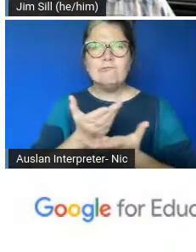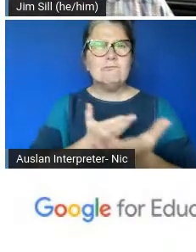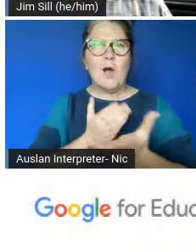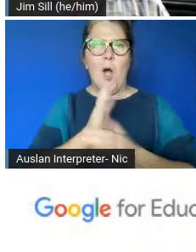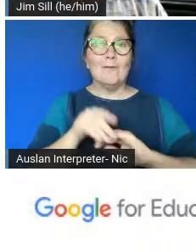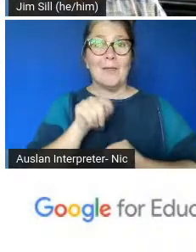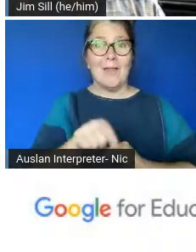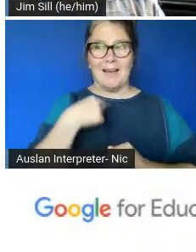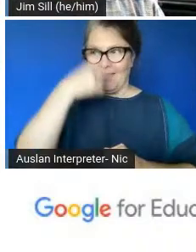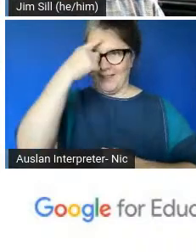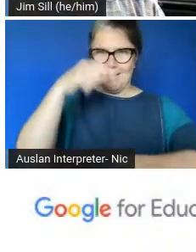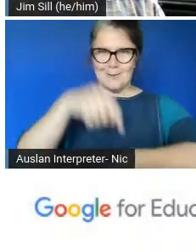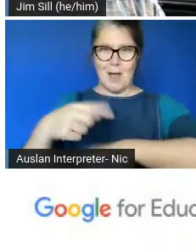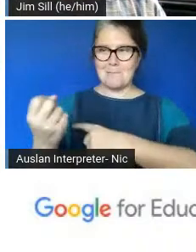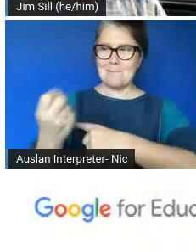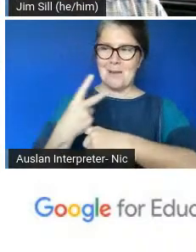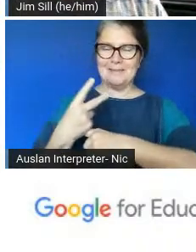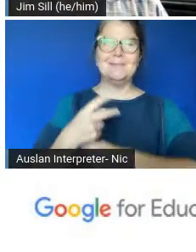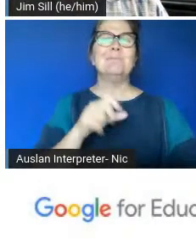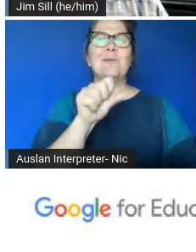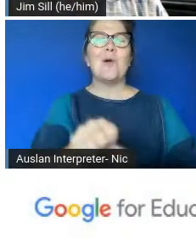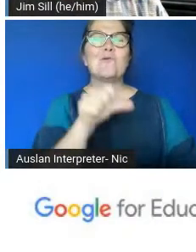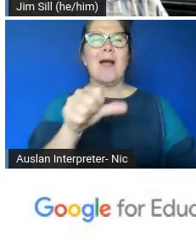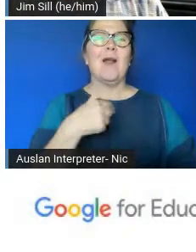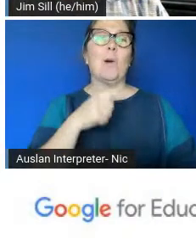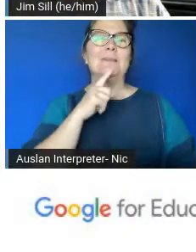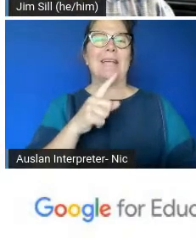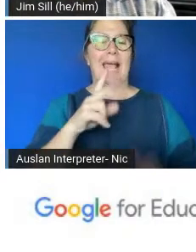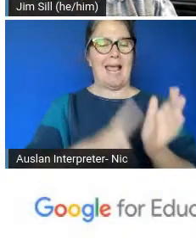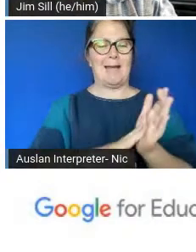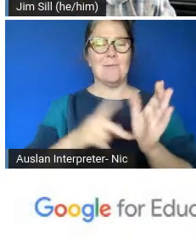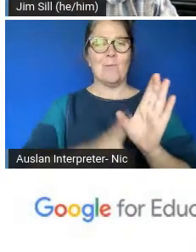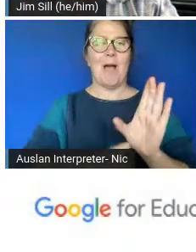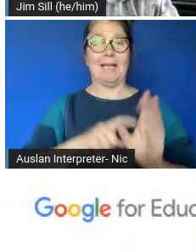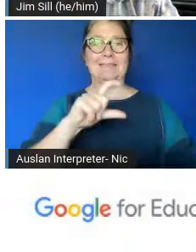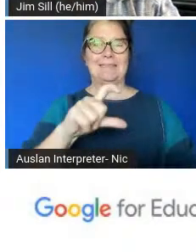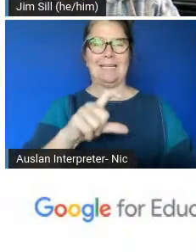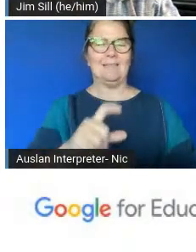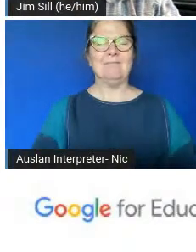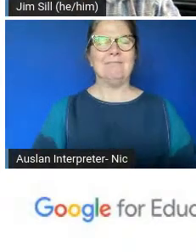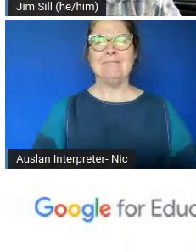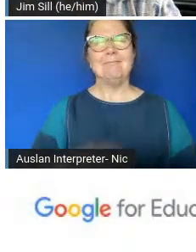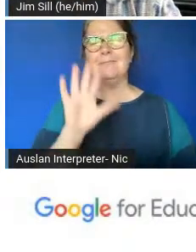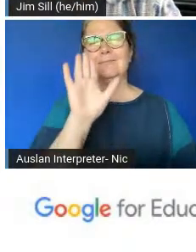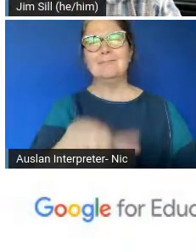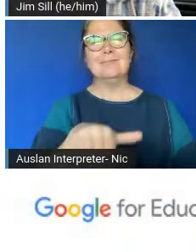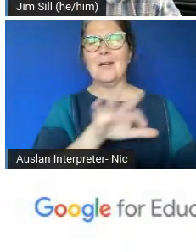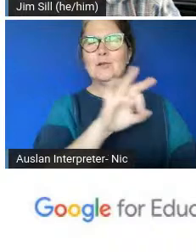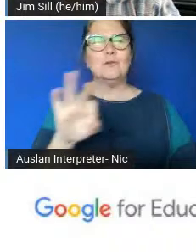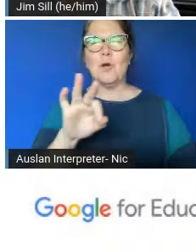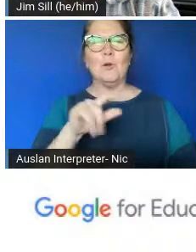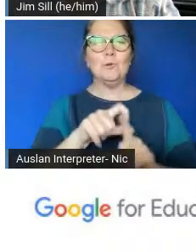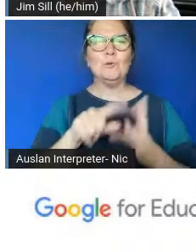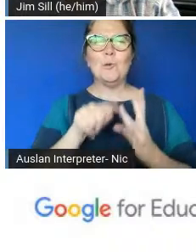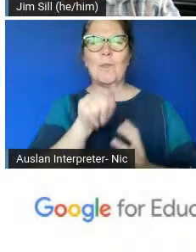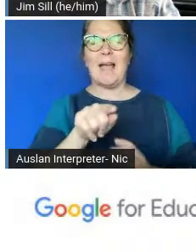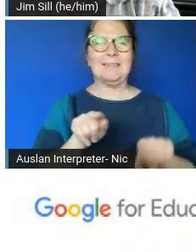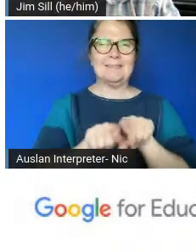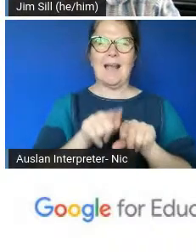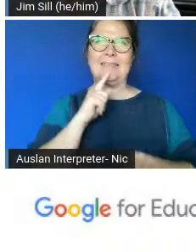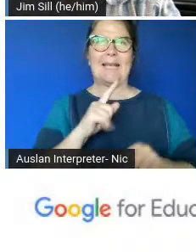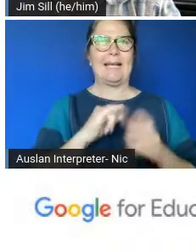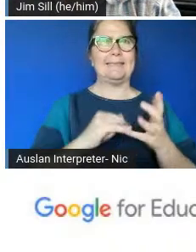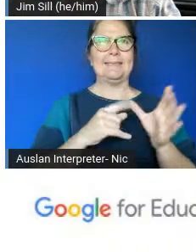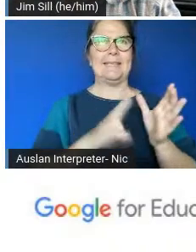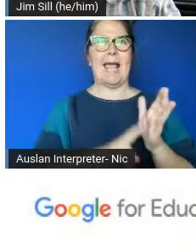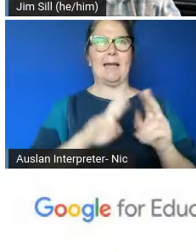Okay, I won't use it. I'll just say NYC. Is that okay? No, definitely don't do that. That's like saying San Fran. You know that you don't. Okay, do that so